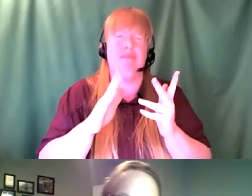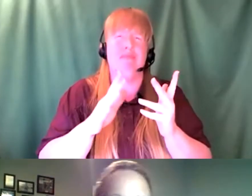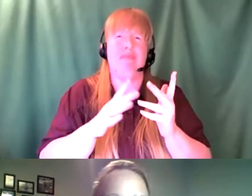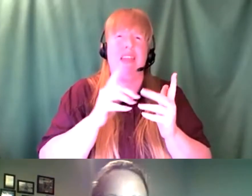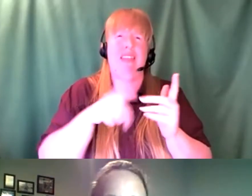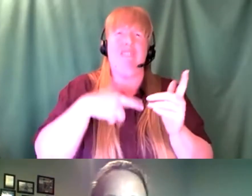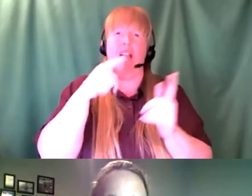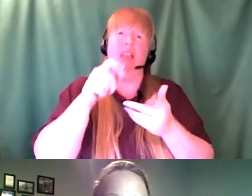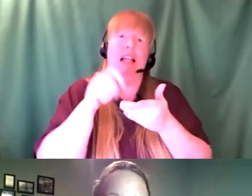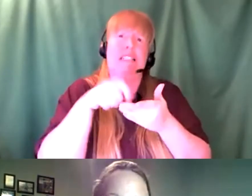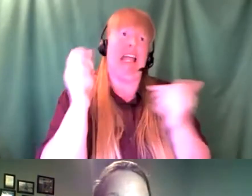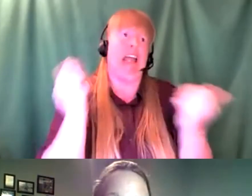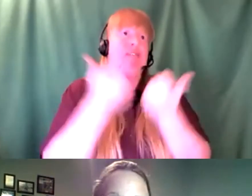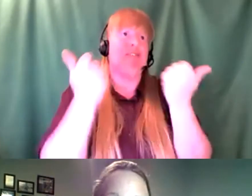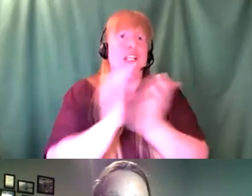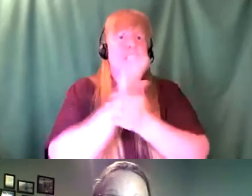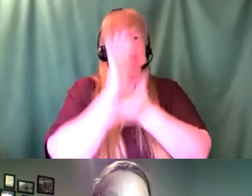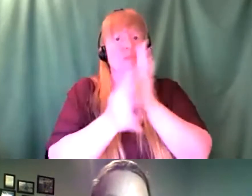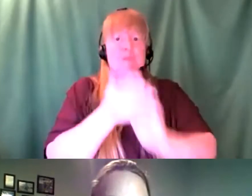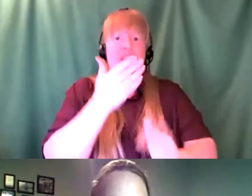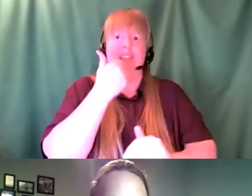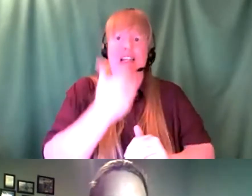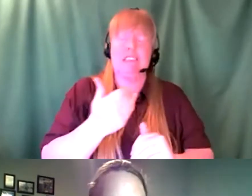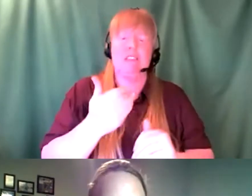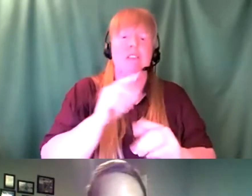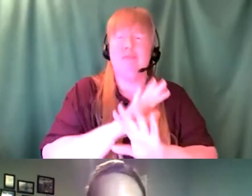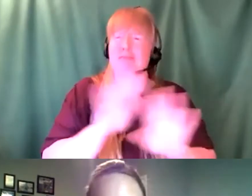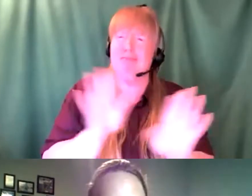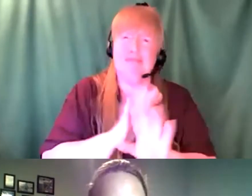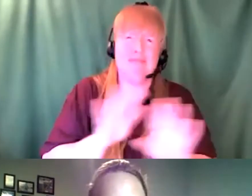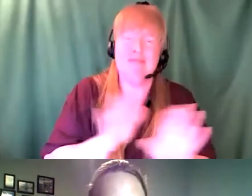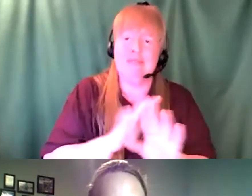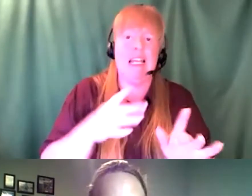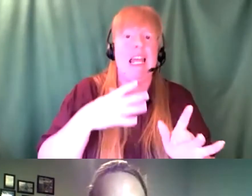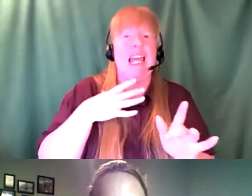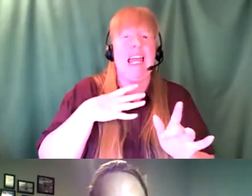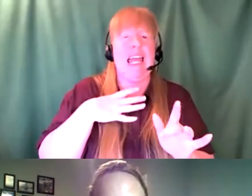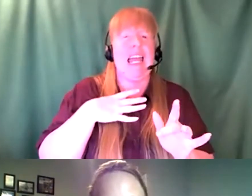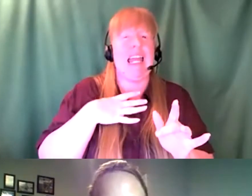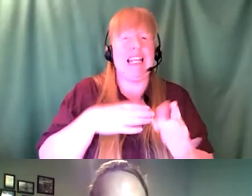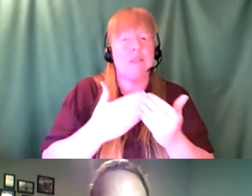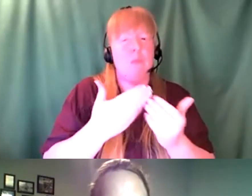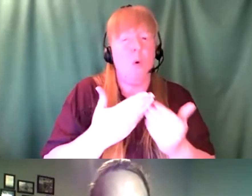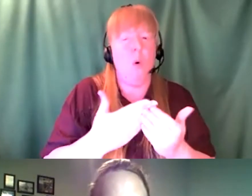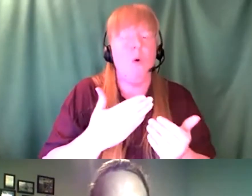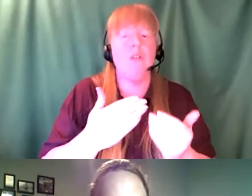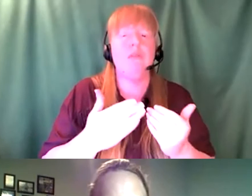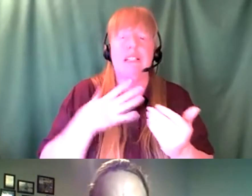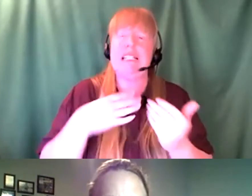awareness, it's the ability of people that work in those environments to communicate. I think it fundamentally comes down